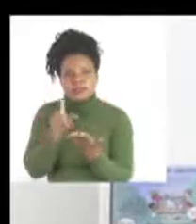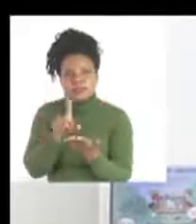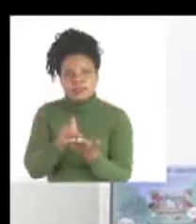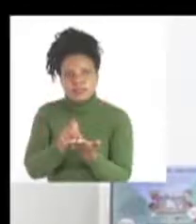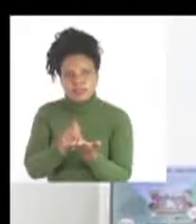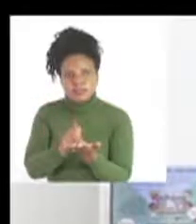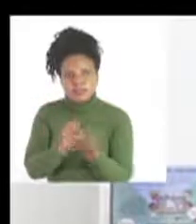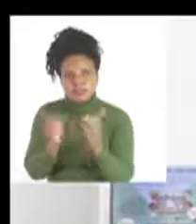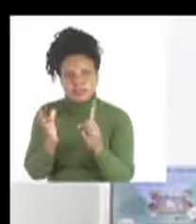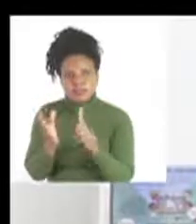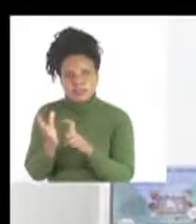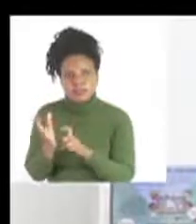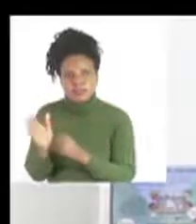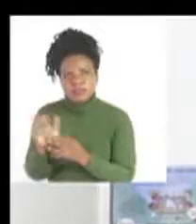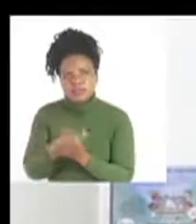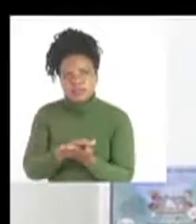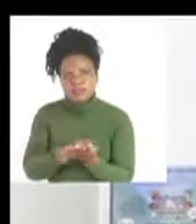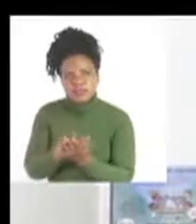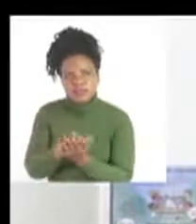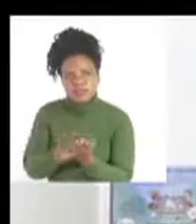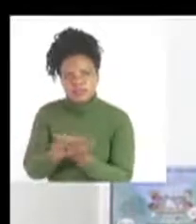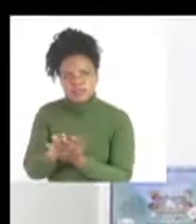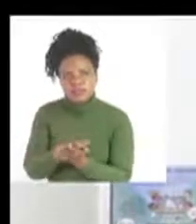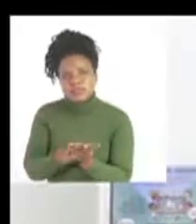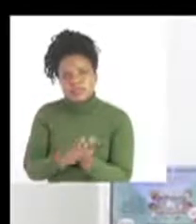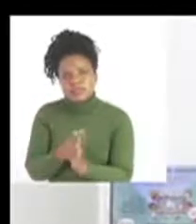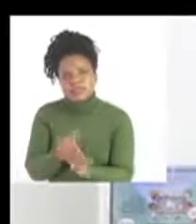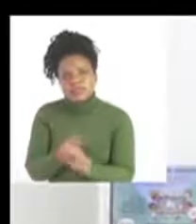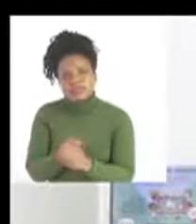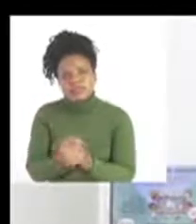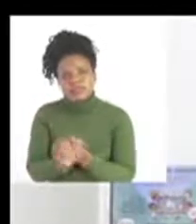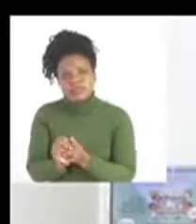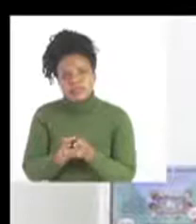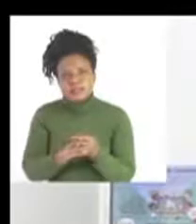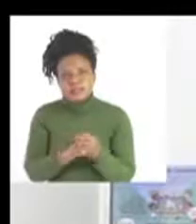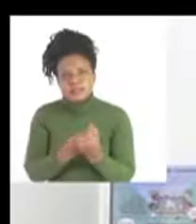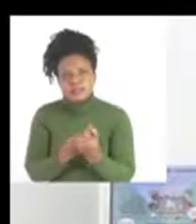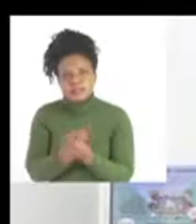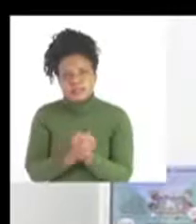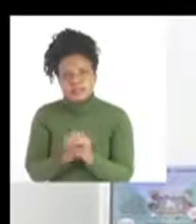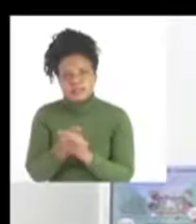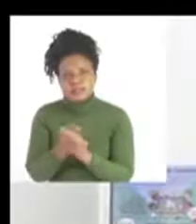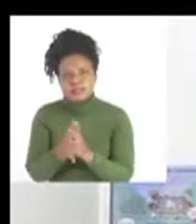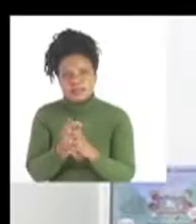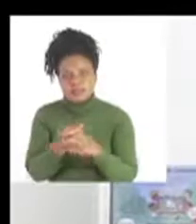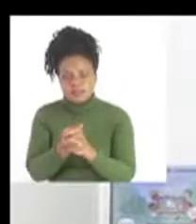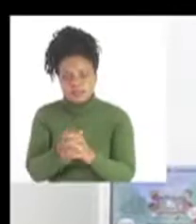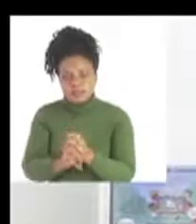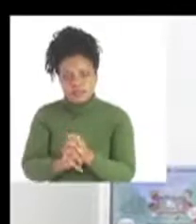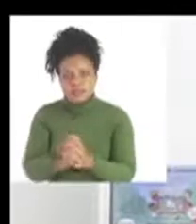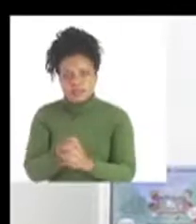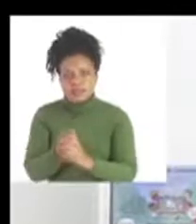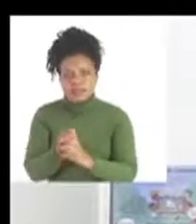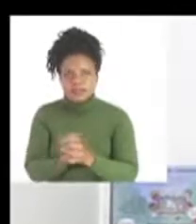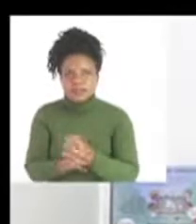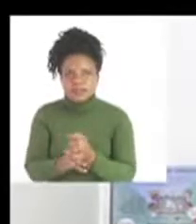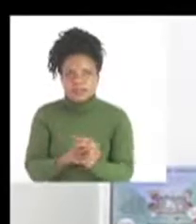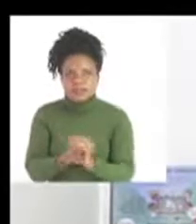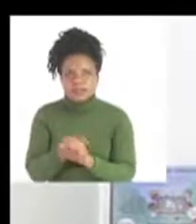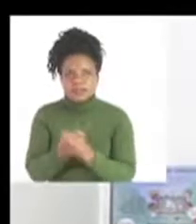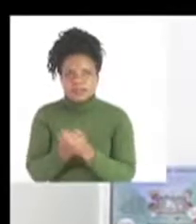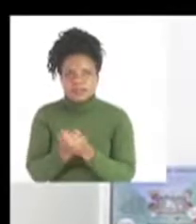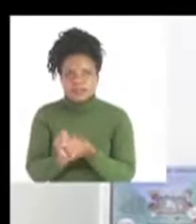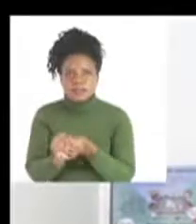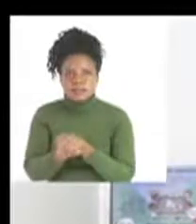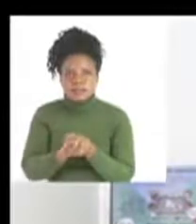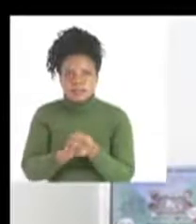hands. Wrap it inside your palms, on the outside, and between